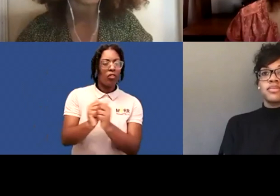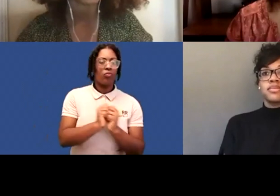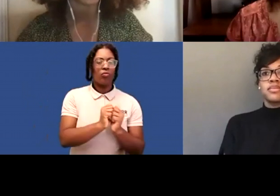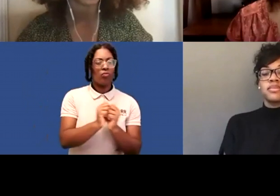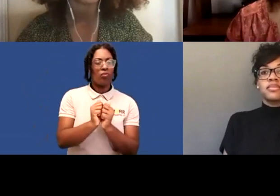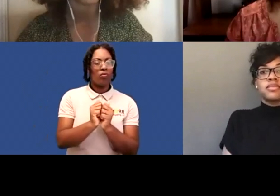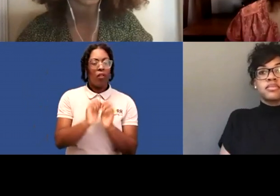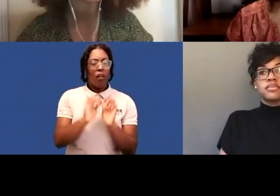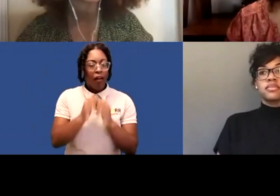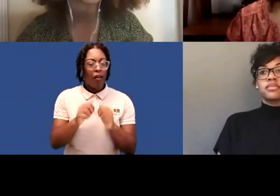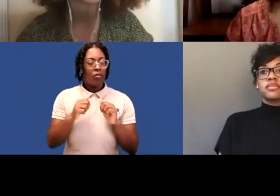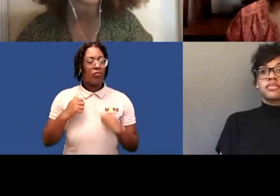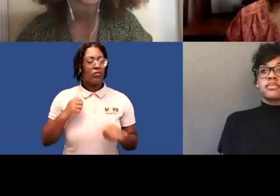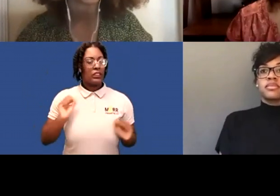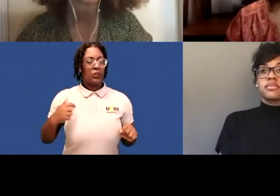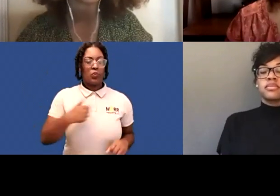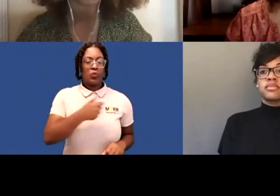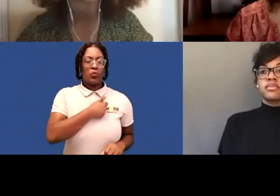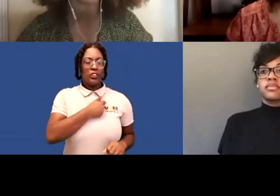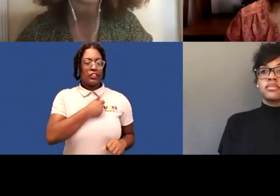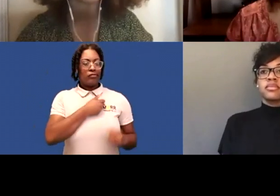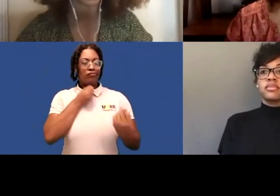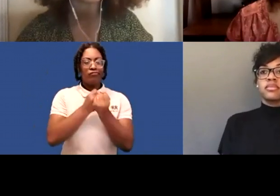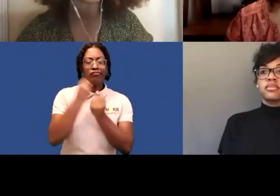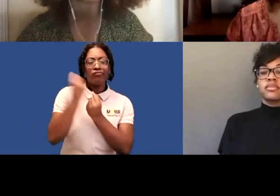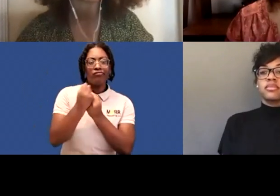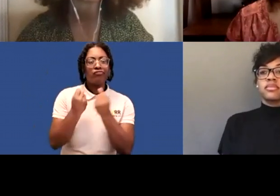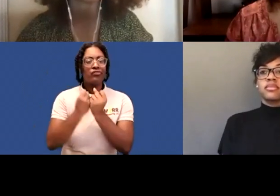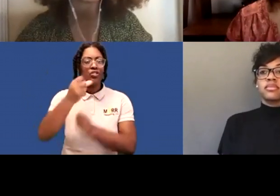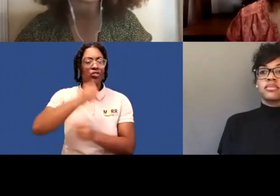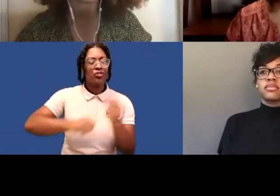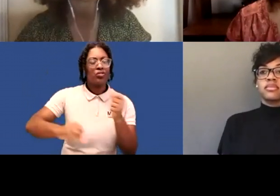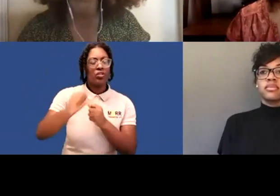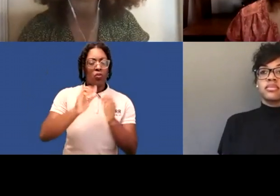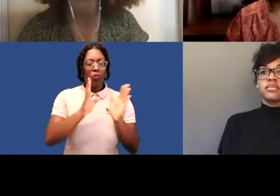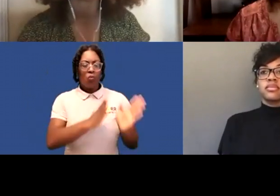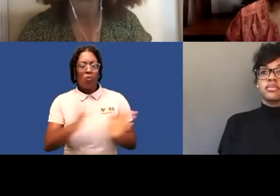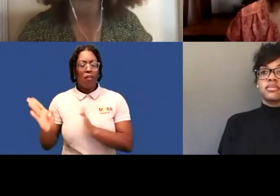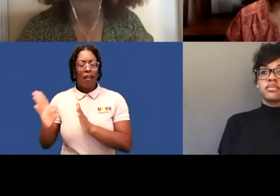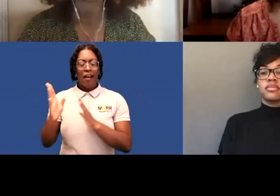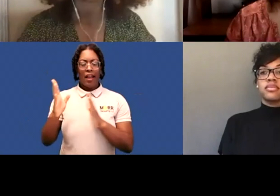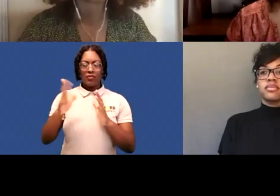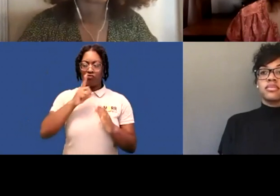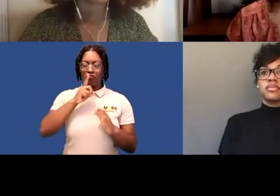show up in this way for each other as educators? How can we organize and how can we mobilize?